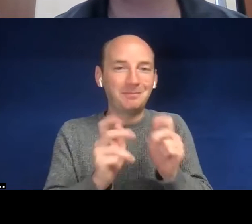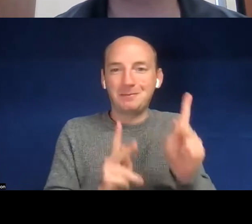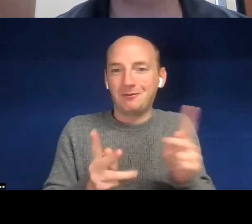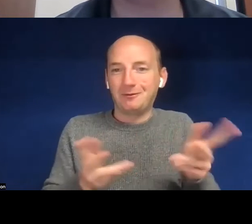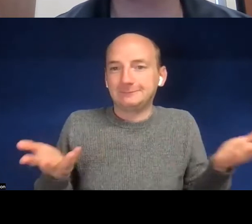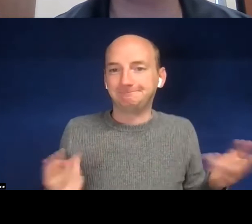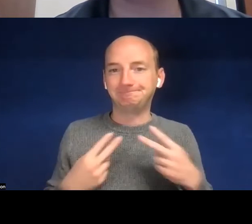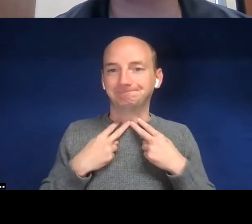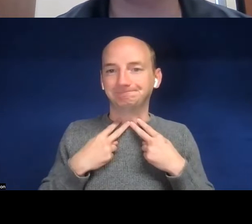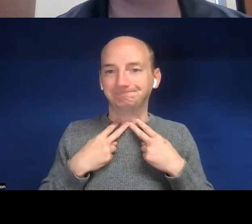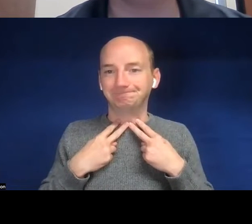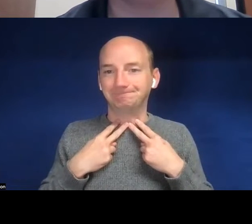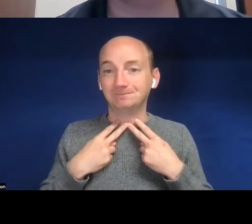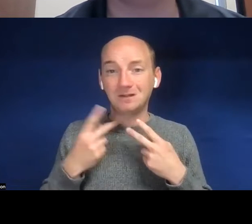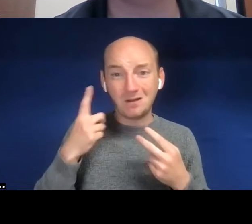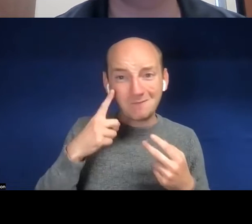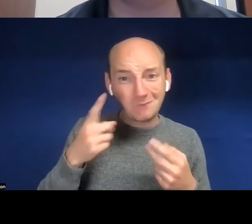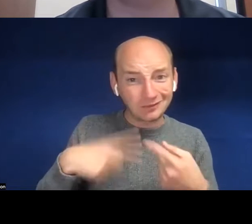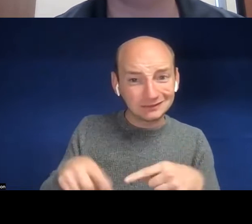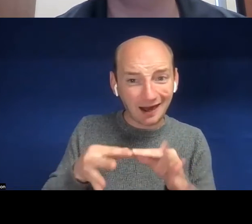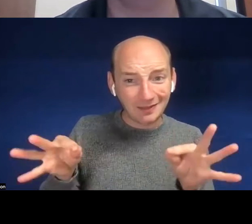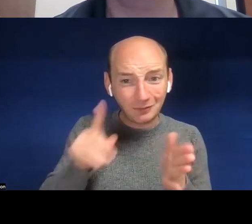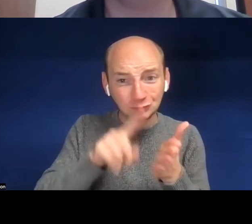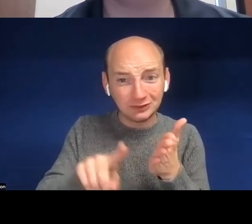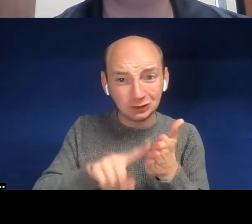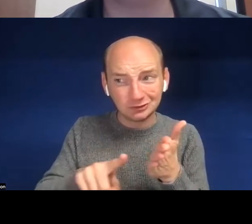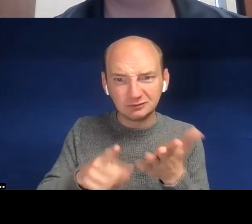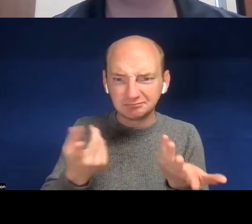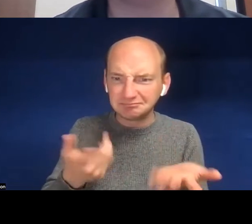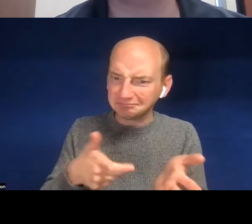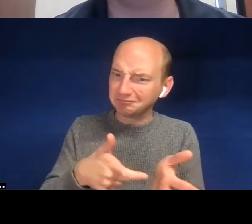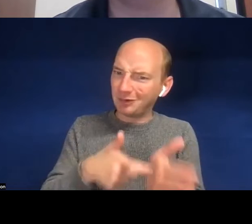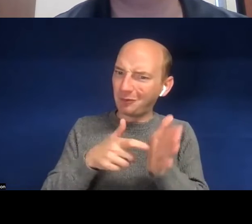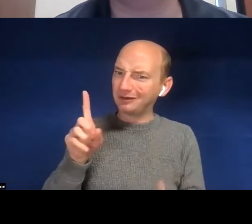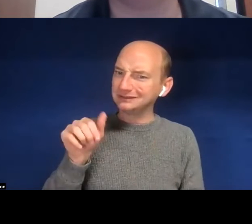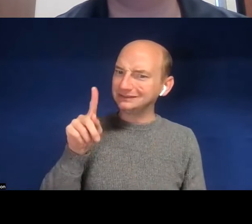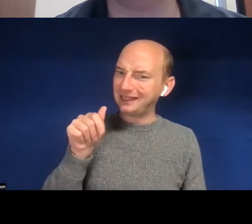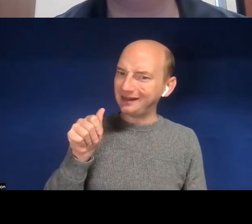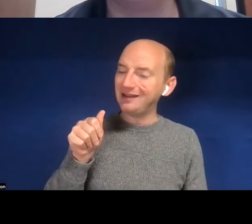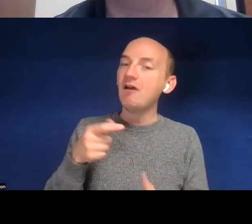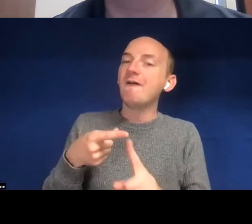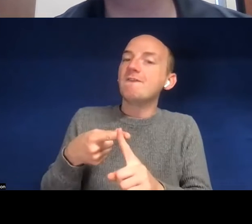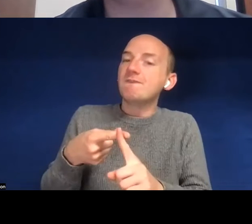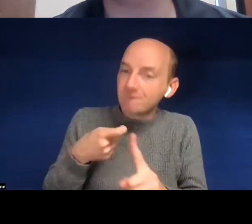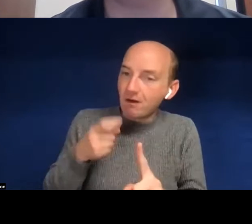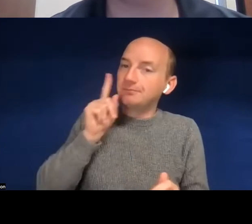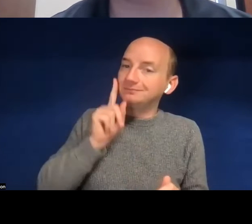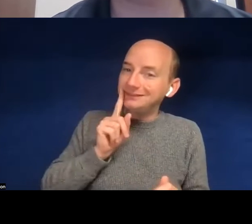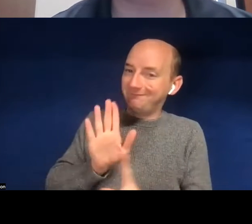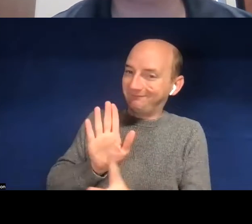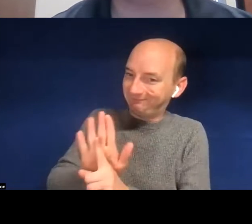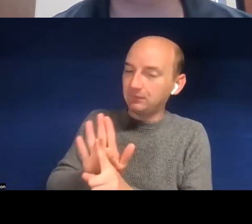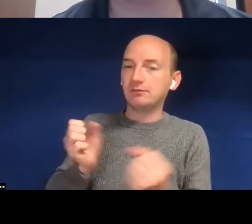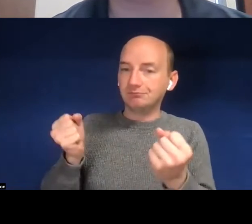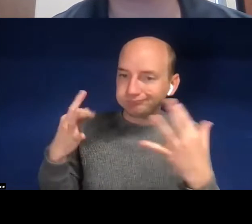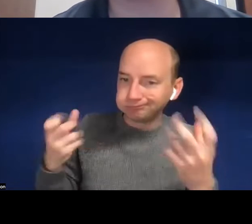order to do sign language research, you really need to have data from people who are fluent in ASL. And around that